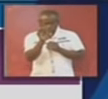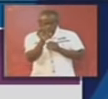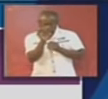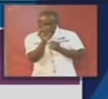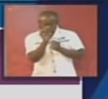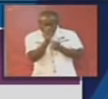vaccine?